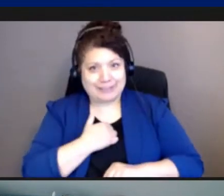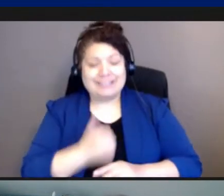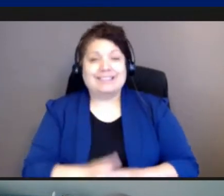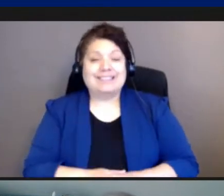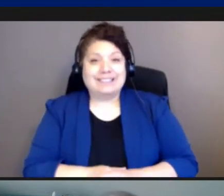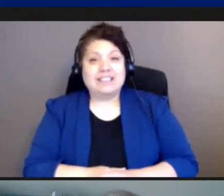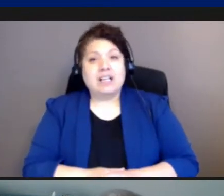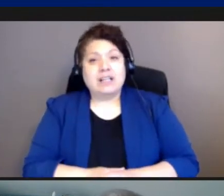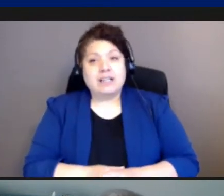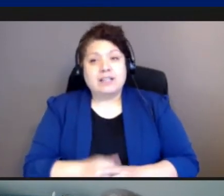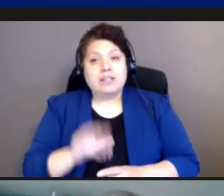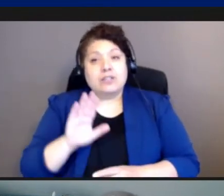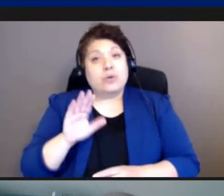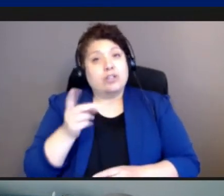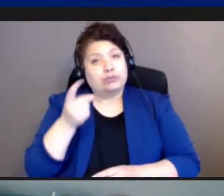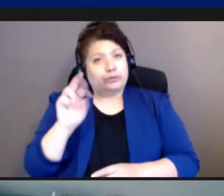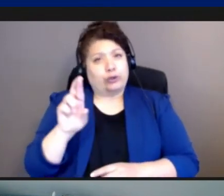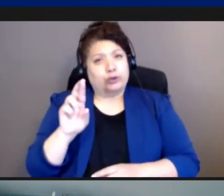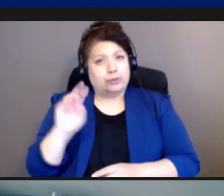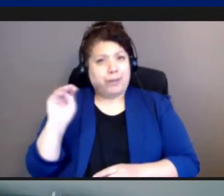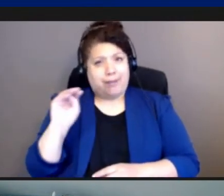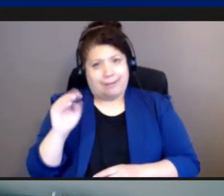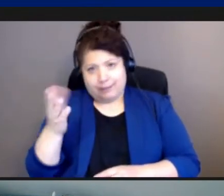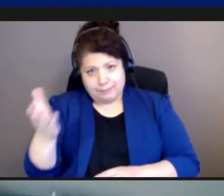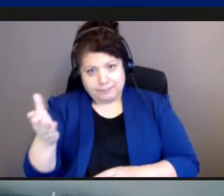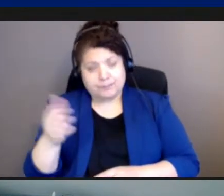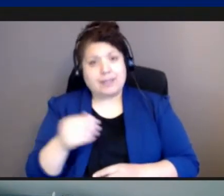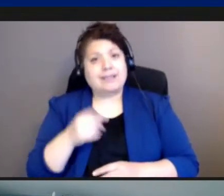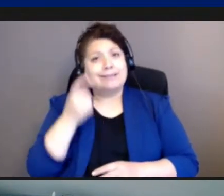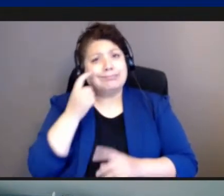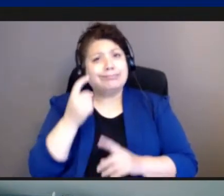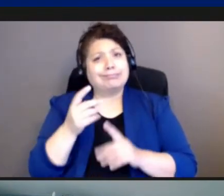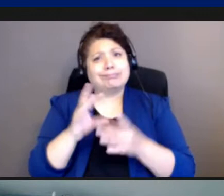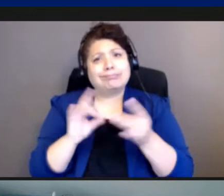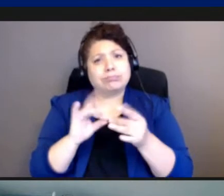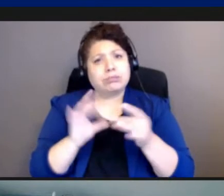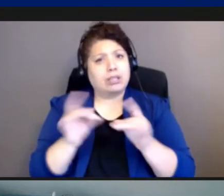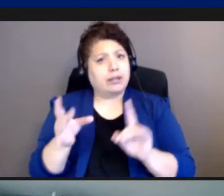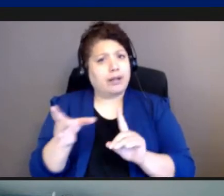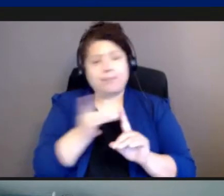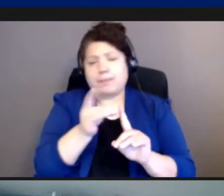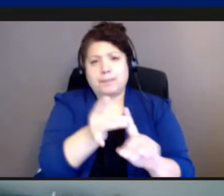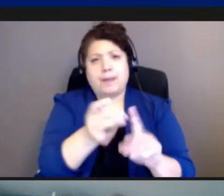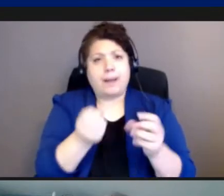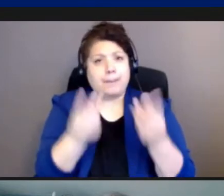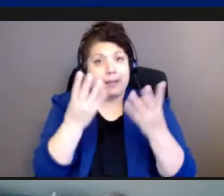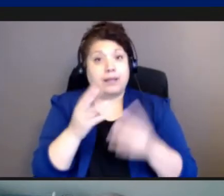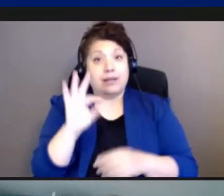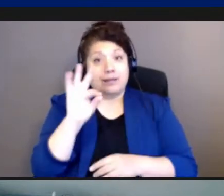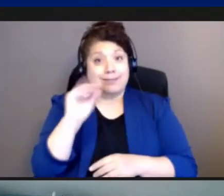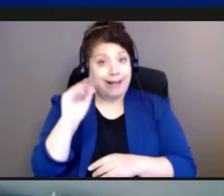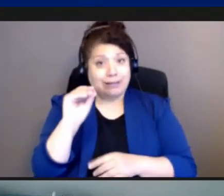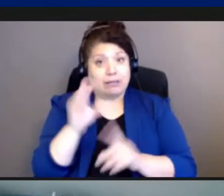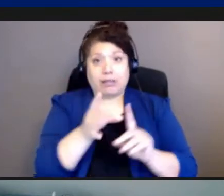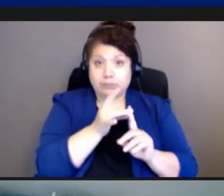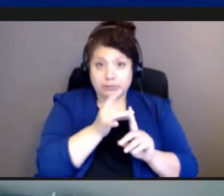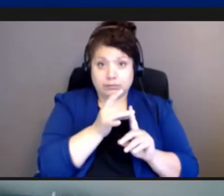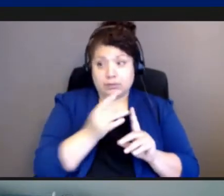So, Dr. Loughney, just on the case numbers, so we saw 90 cases earlier this week. Now